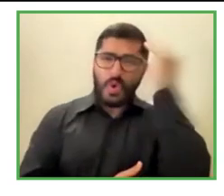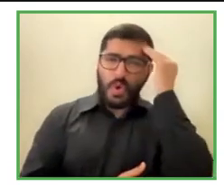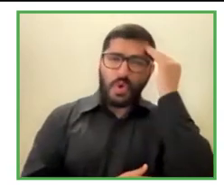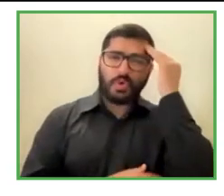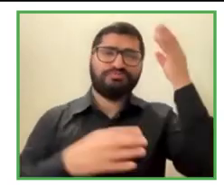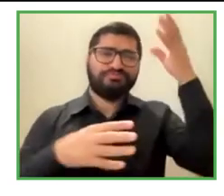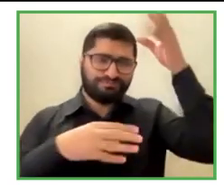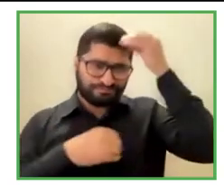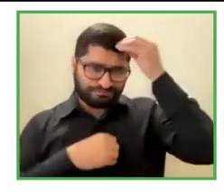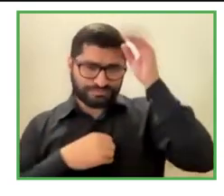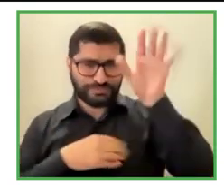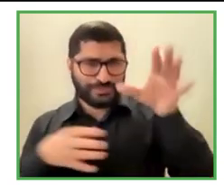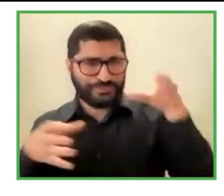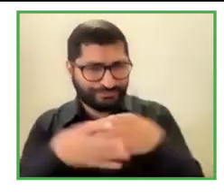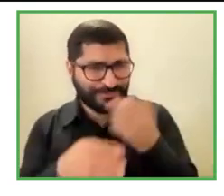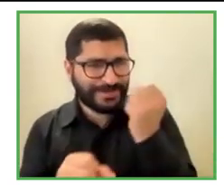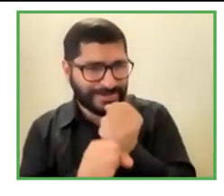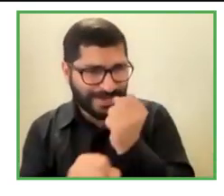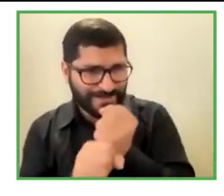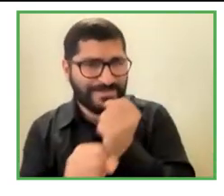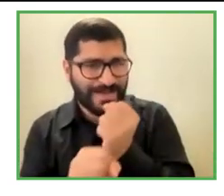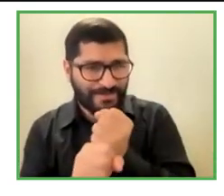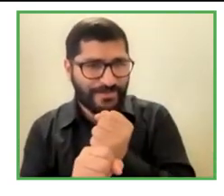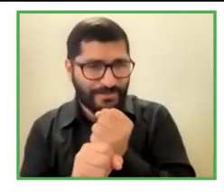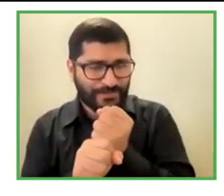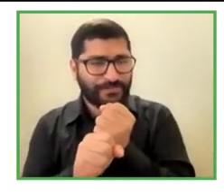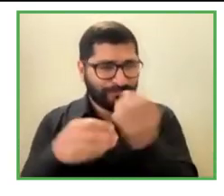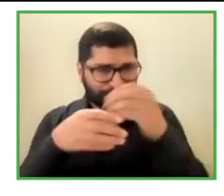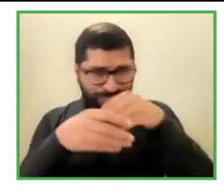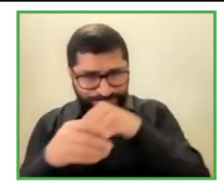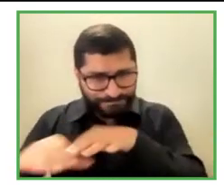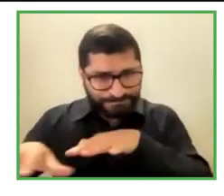entire community, the community in which we develop.